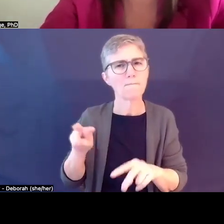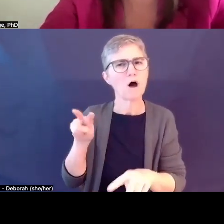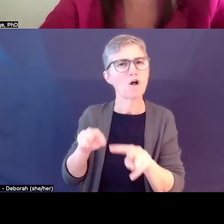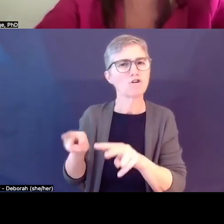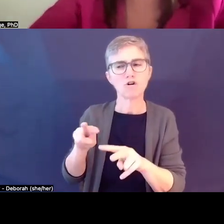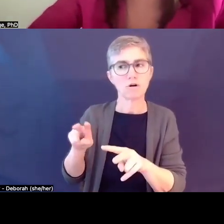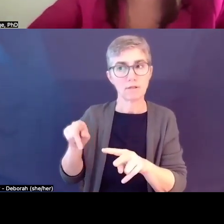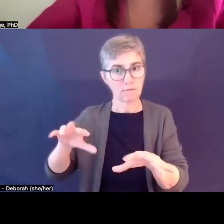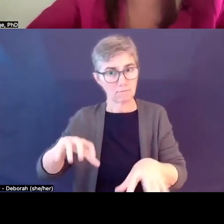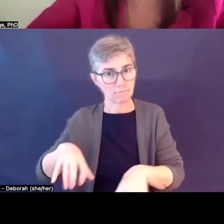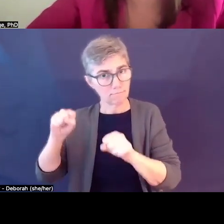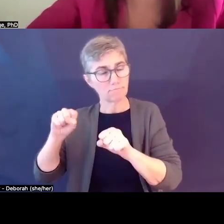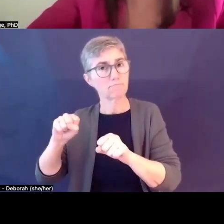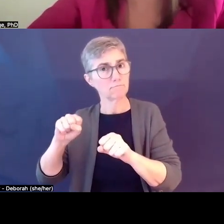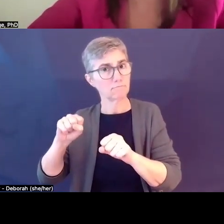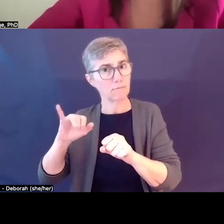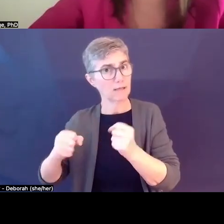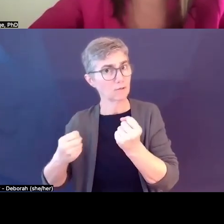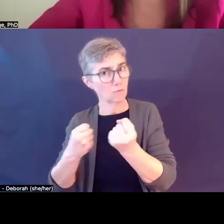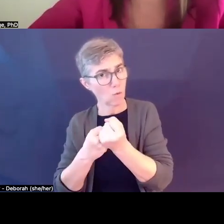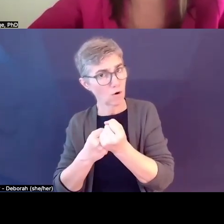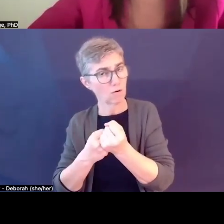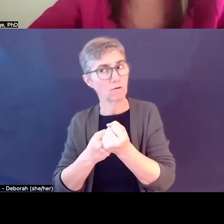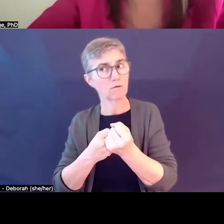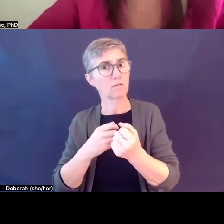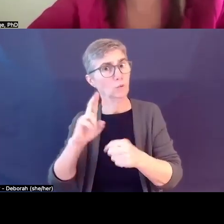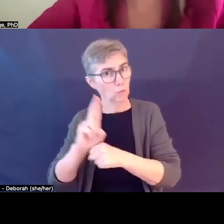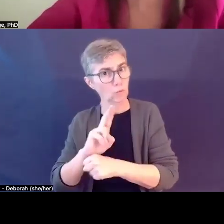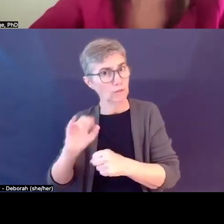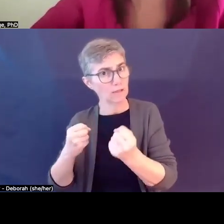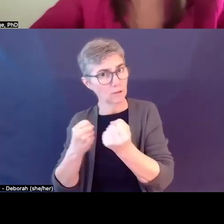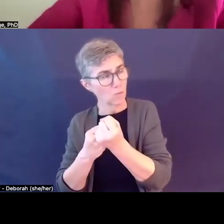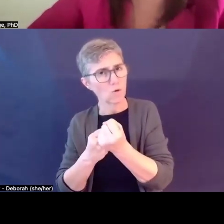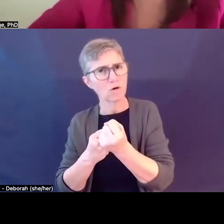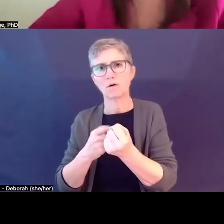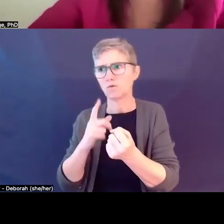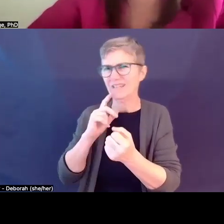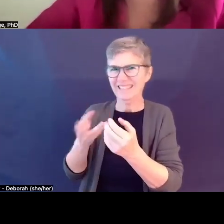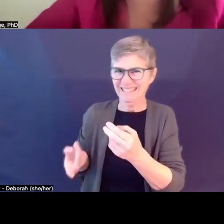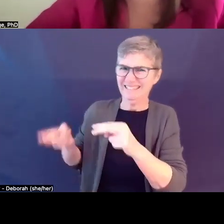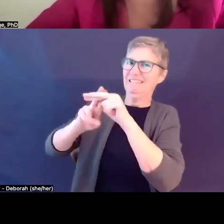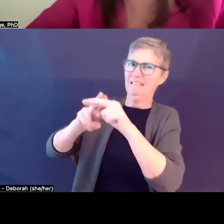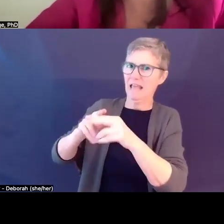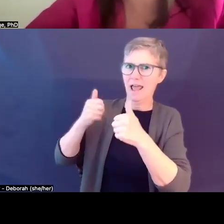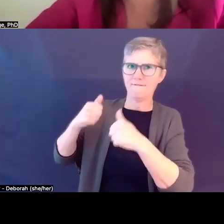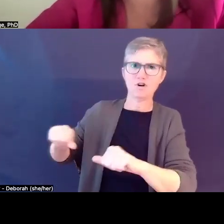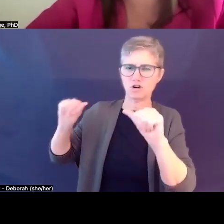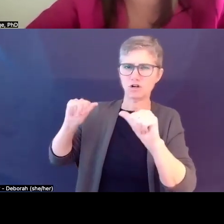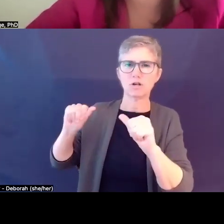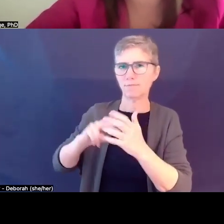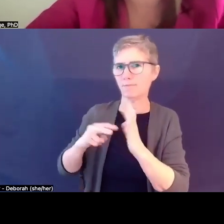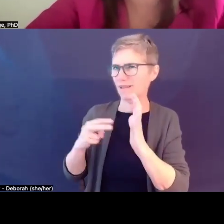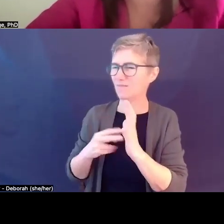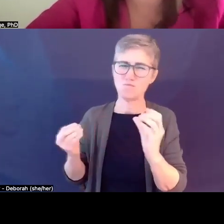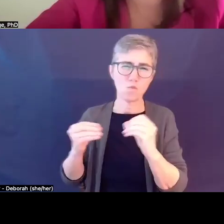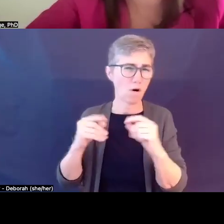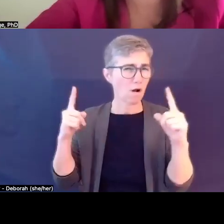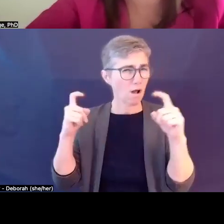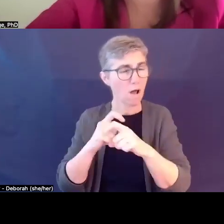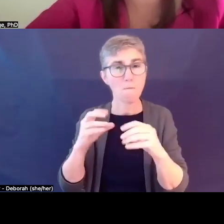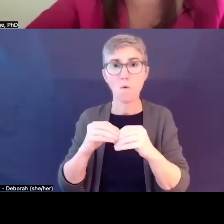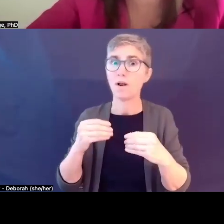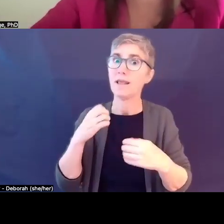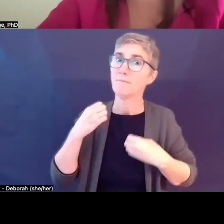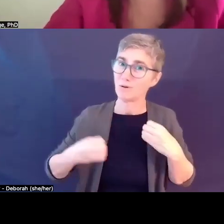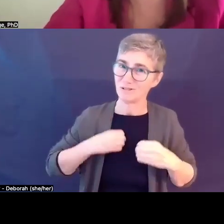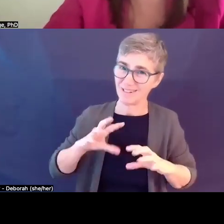and implementation of our supports. So there are increased efforts here, and all of this translates into increased complexity and emotional investment in